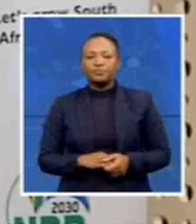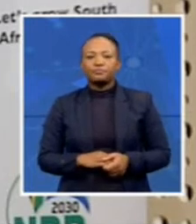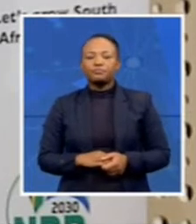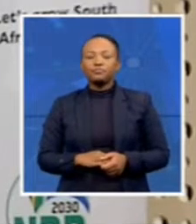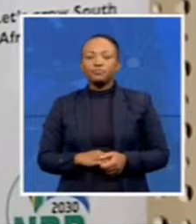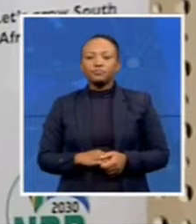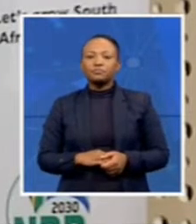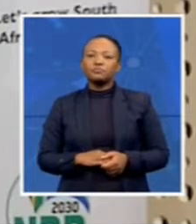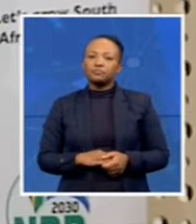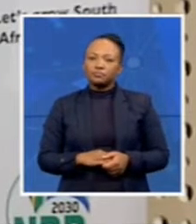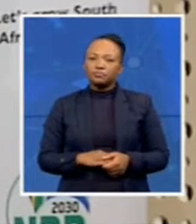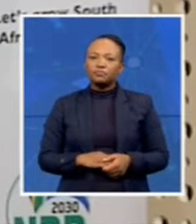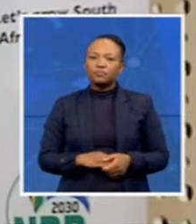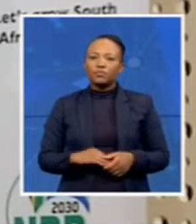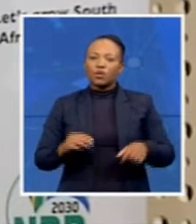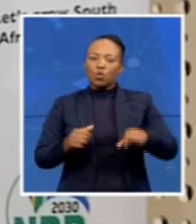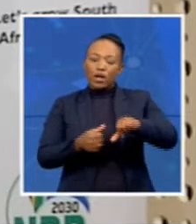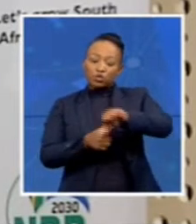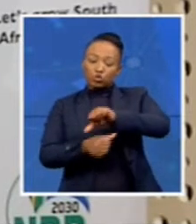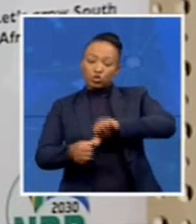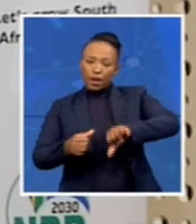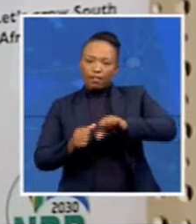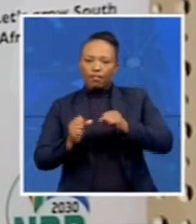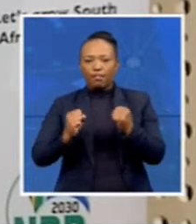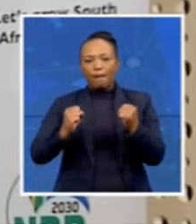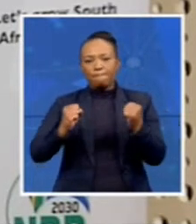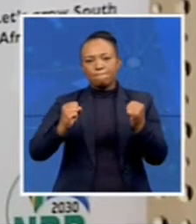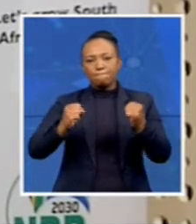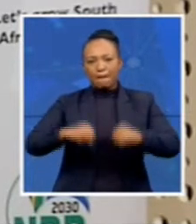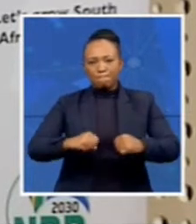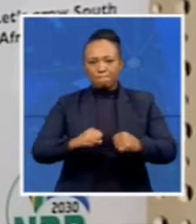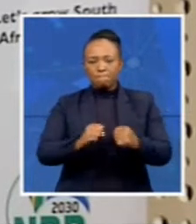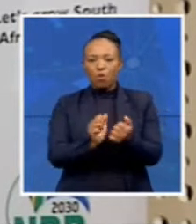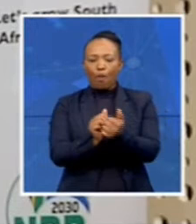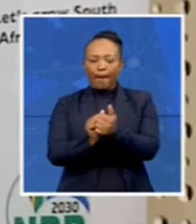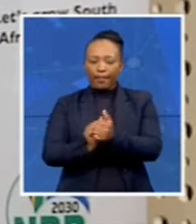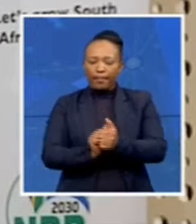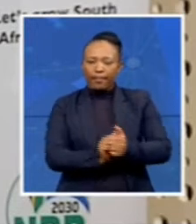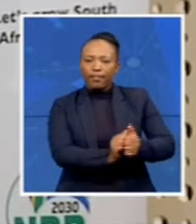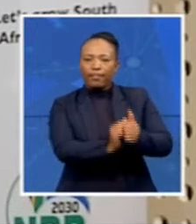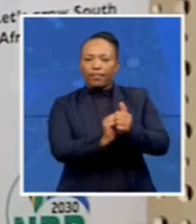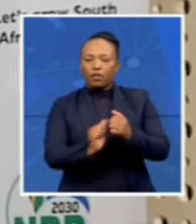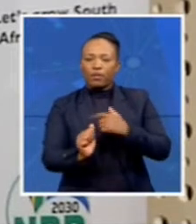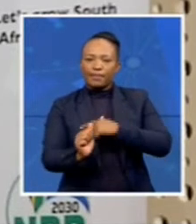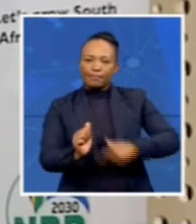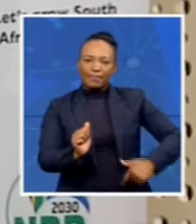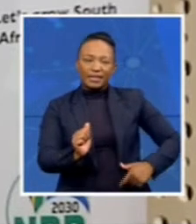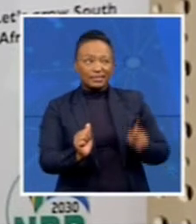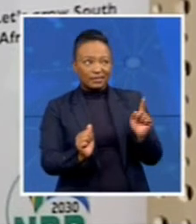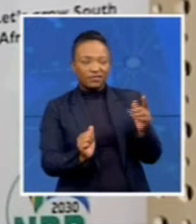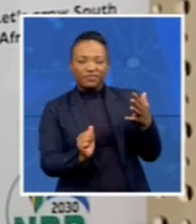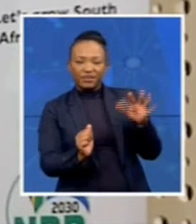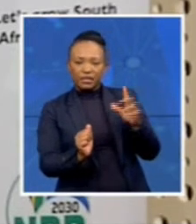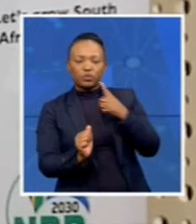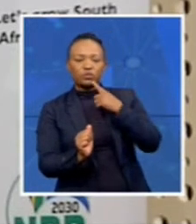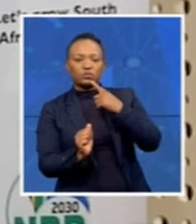strengthen as per the call of the President of the Republic. We have commenced with the partnering with